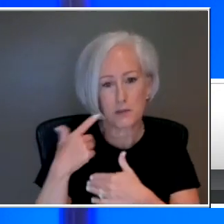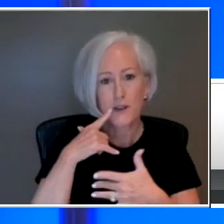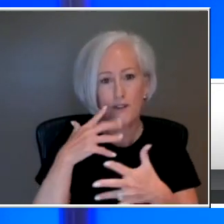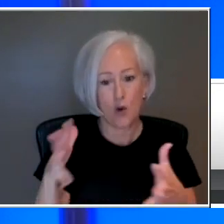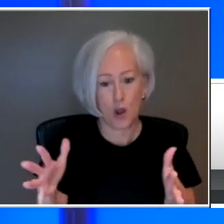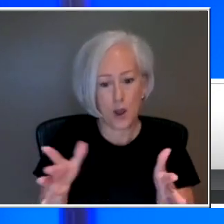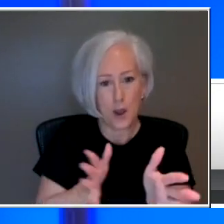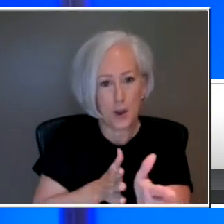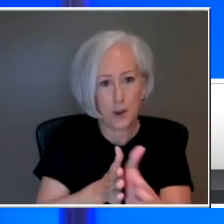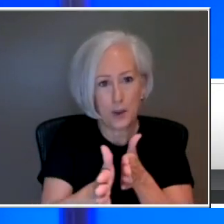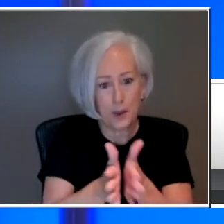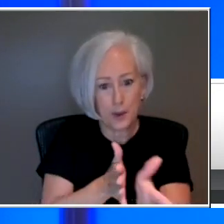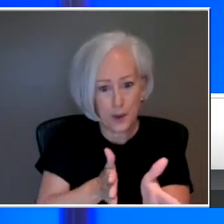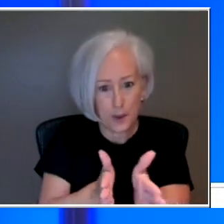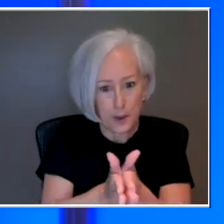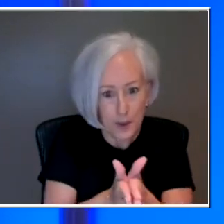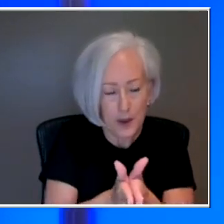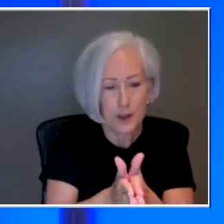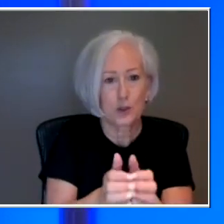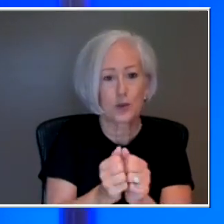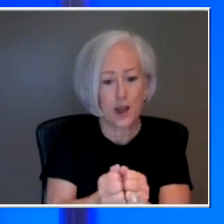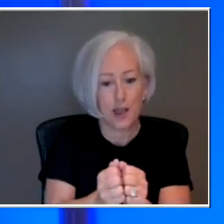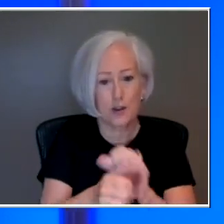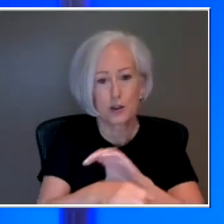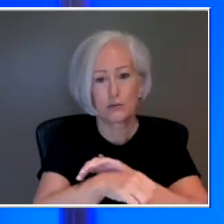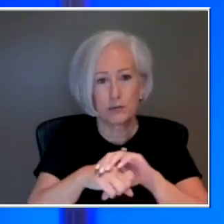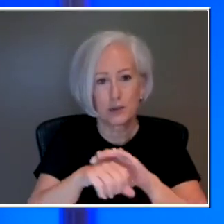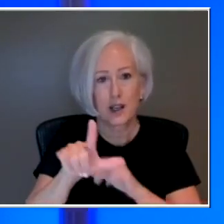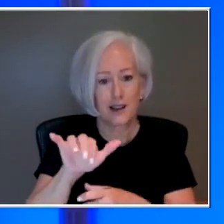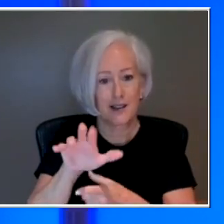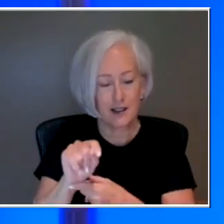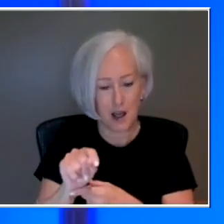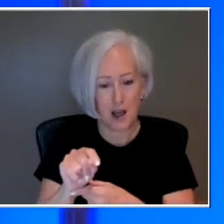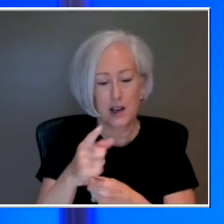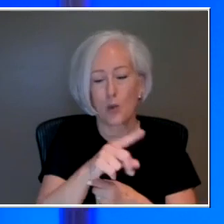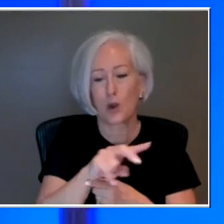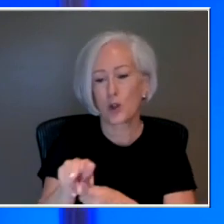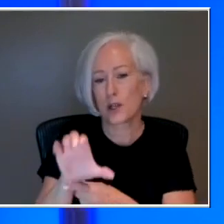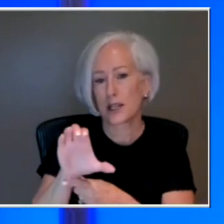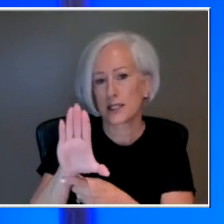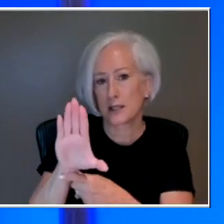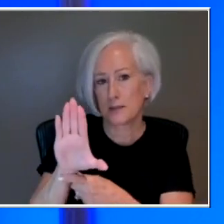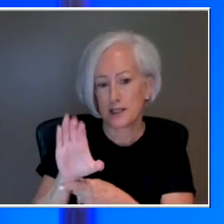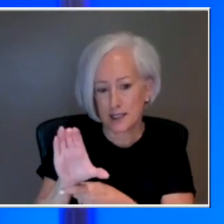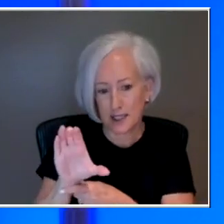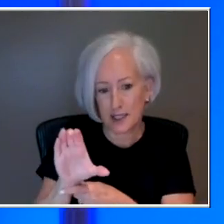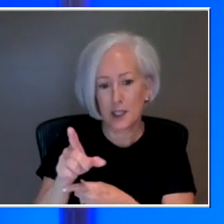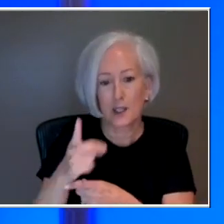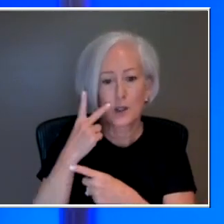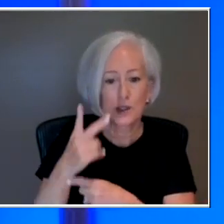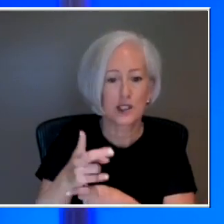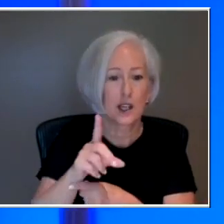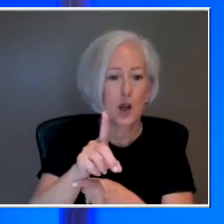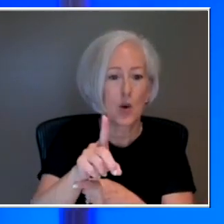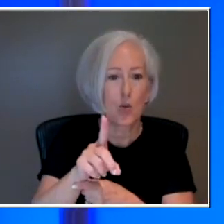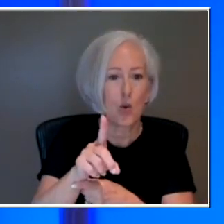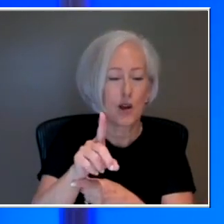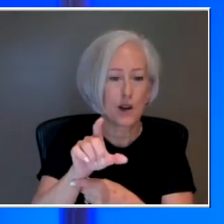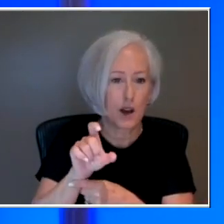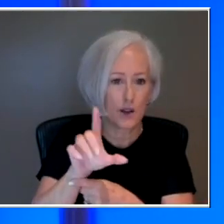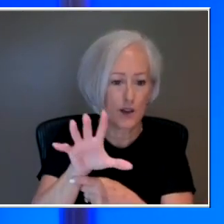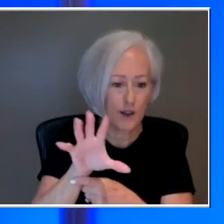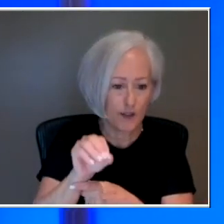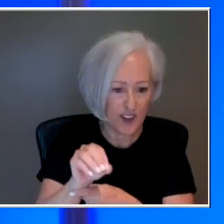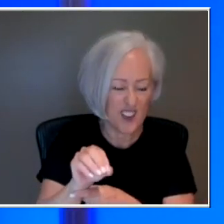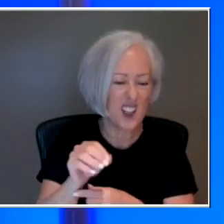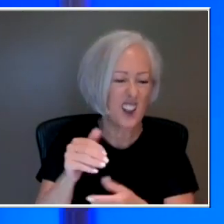150,000. When you look at the CBC, you'll see 150, which is 150,000 is a platelet count. But when